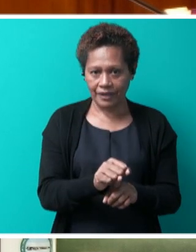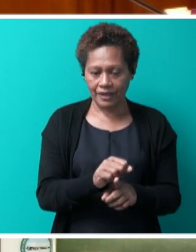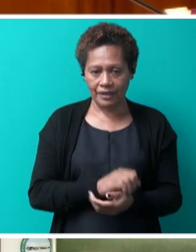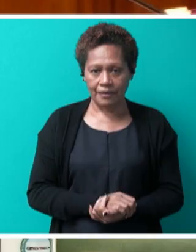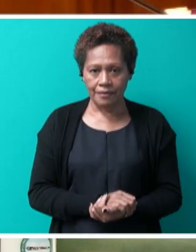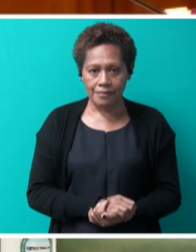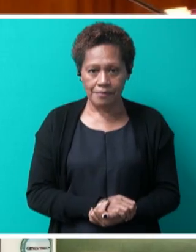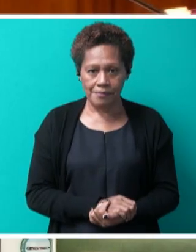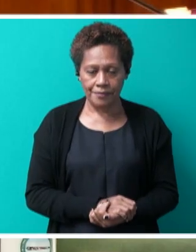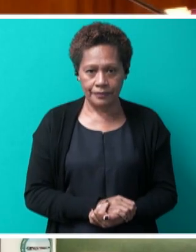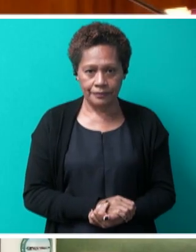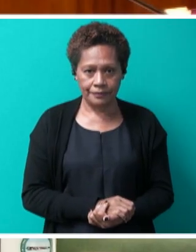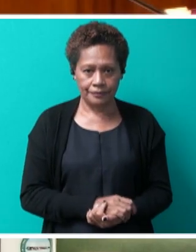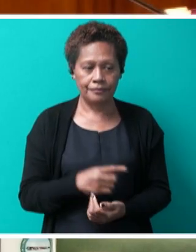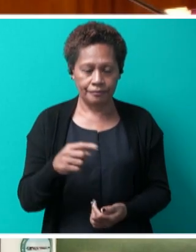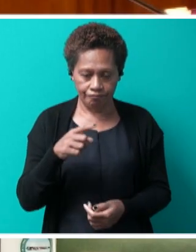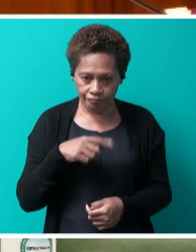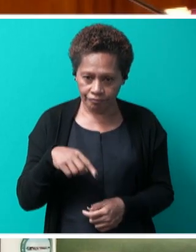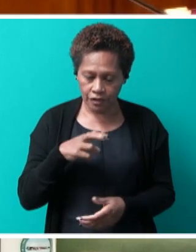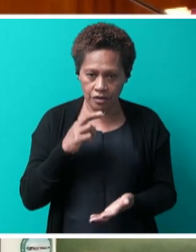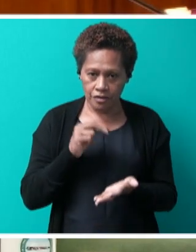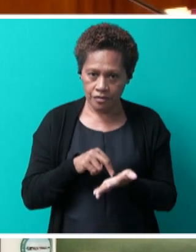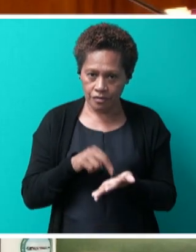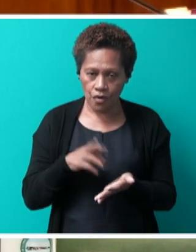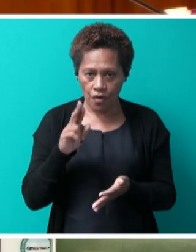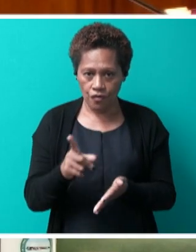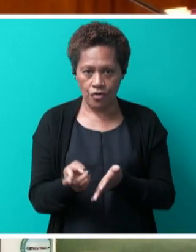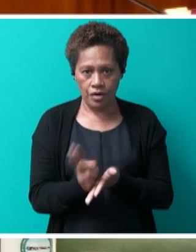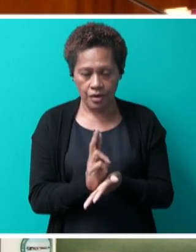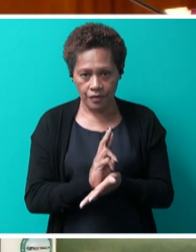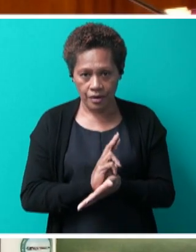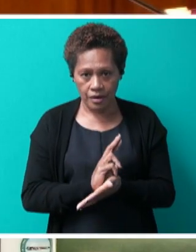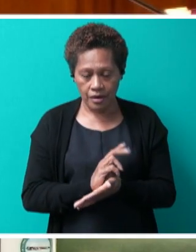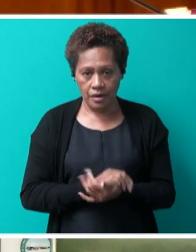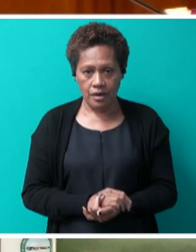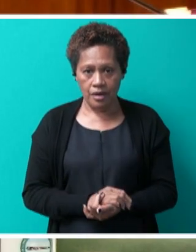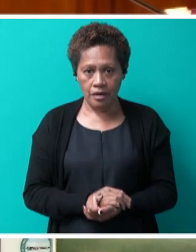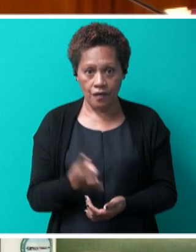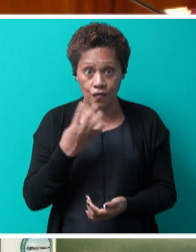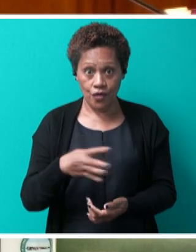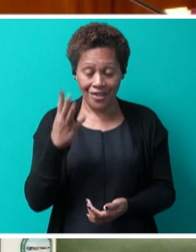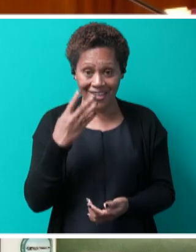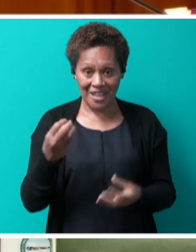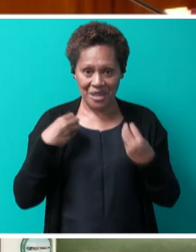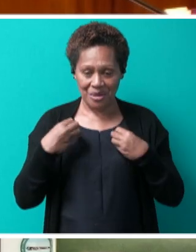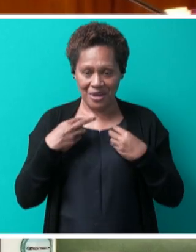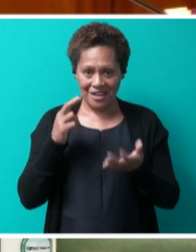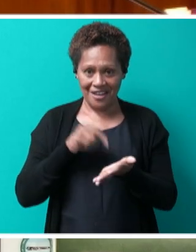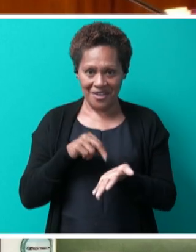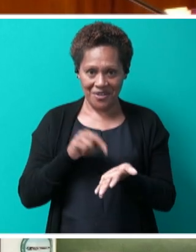Sayoni, 7 new businesses were registered and 4 renewed. At Nabuloa, 42 new business registrations were